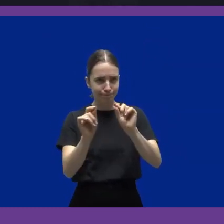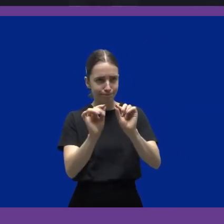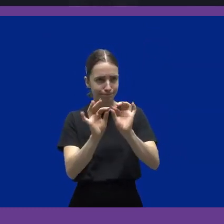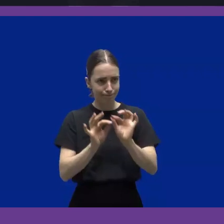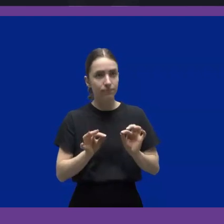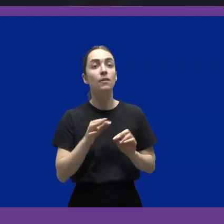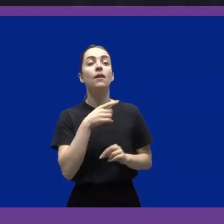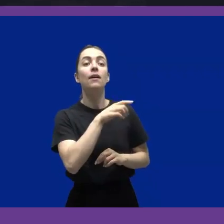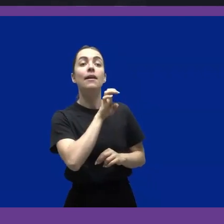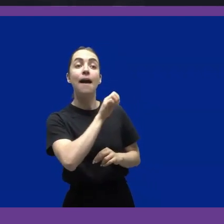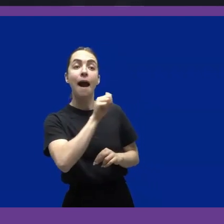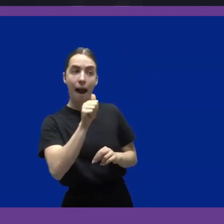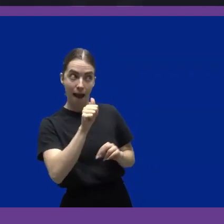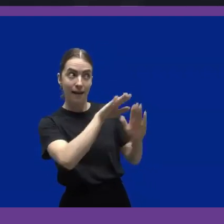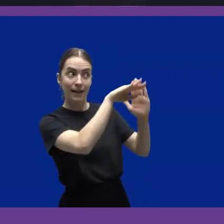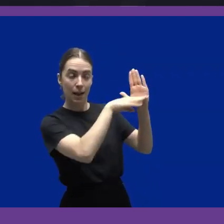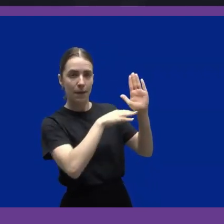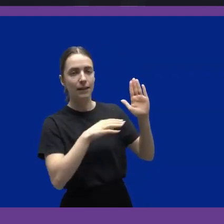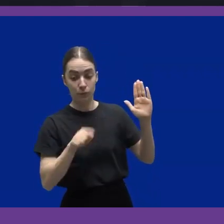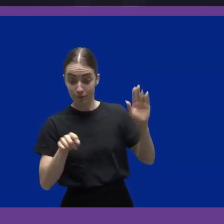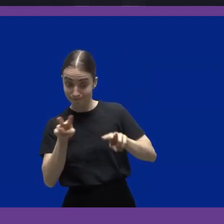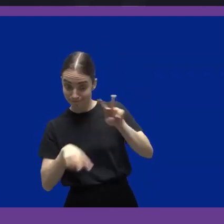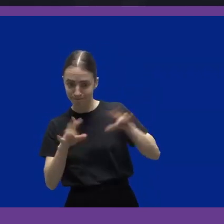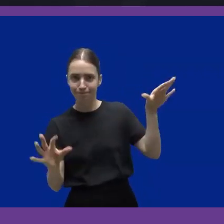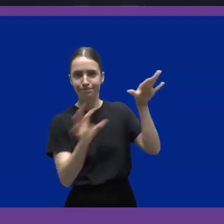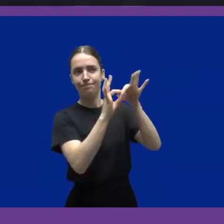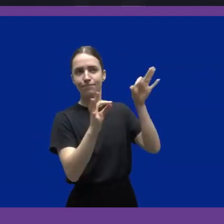everything is the changes to be